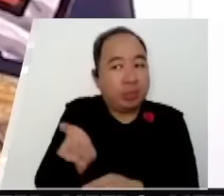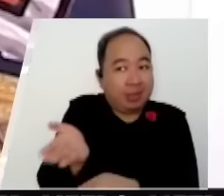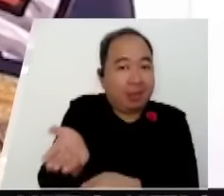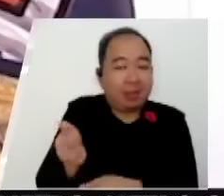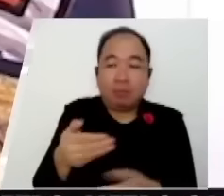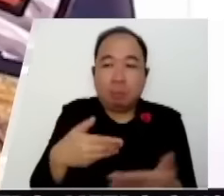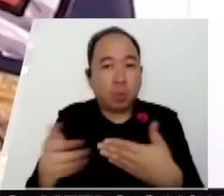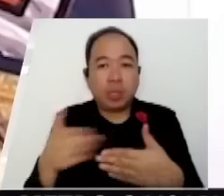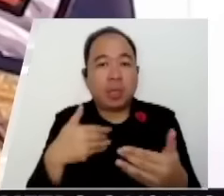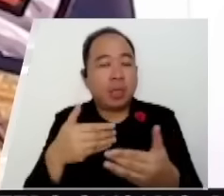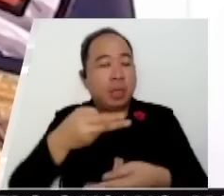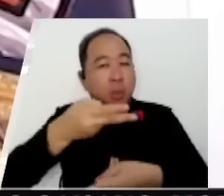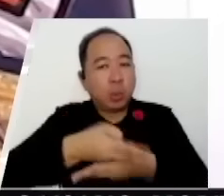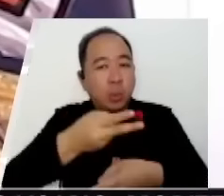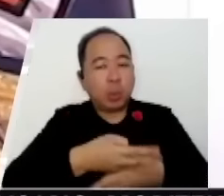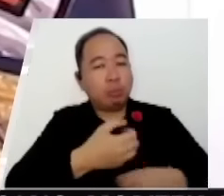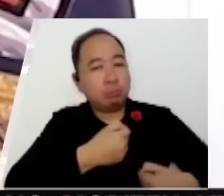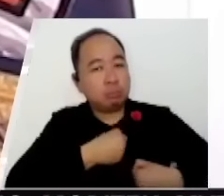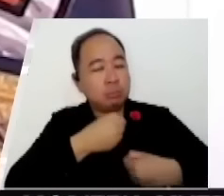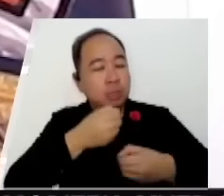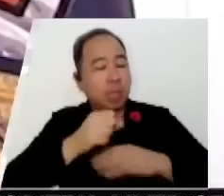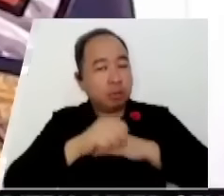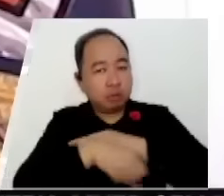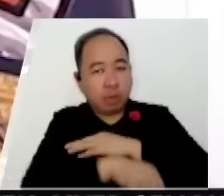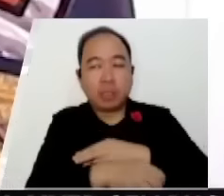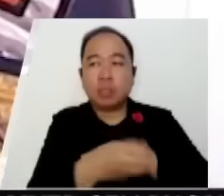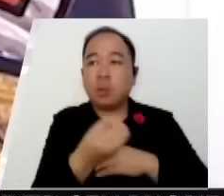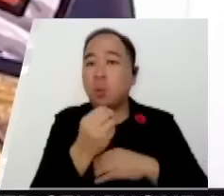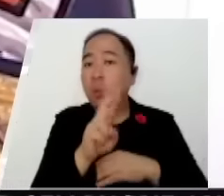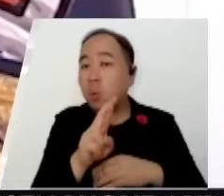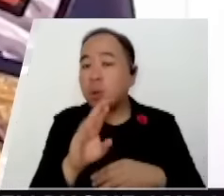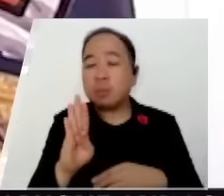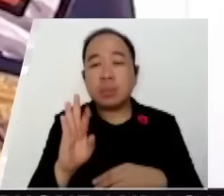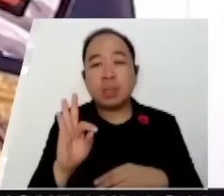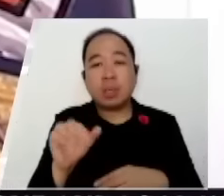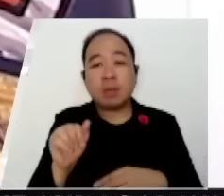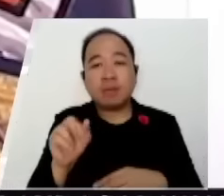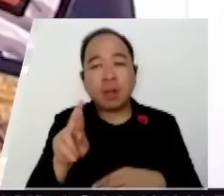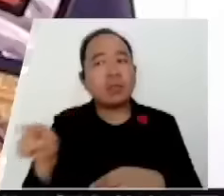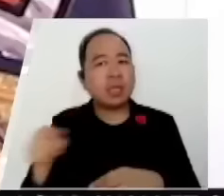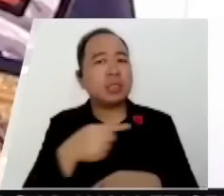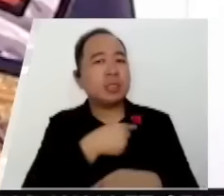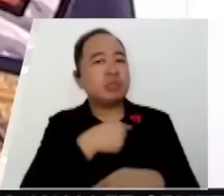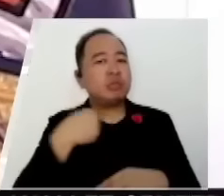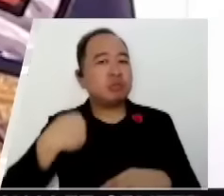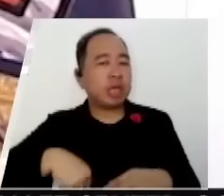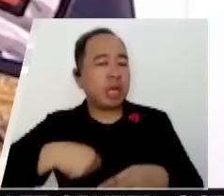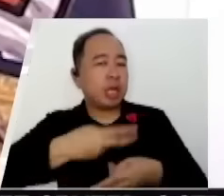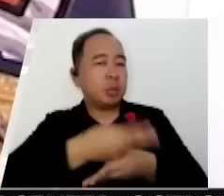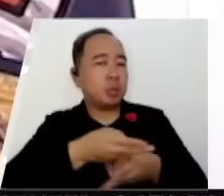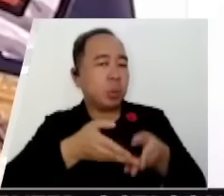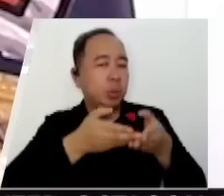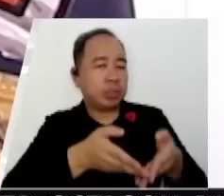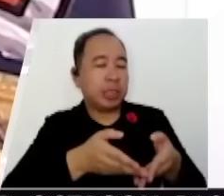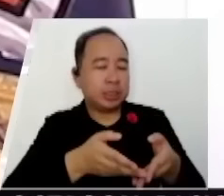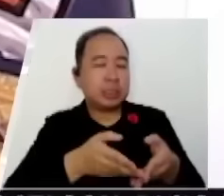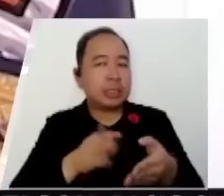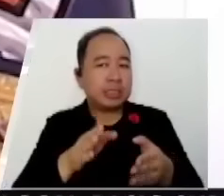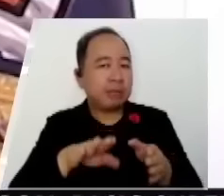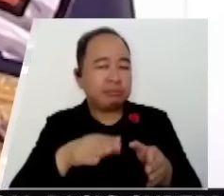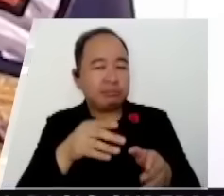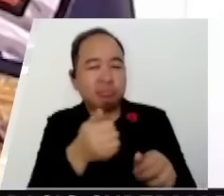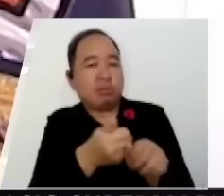Aquatic Resources, mas nagkakaroon ng leeway yung China Coast Guard because they focus more on the Philippine